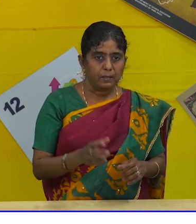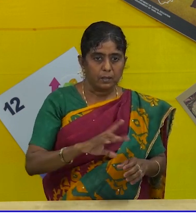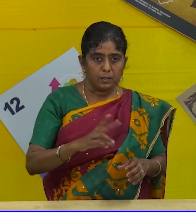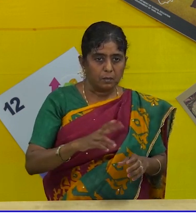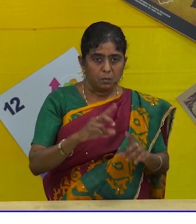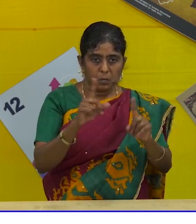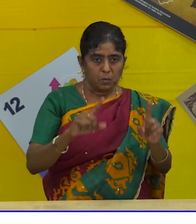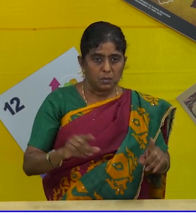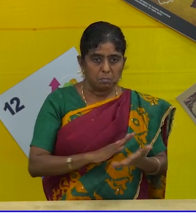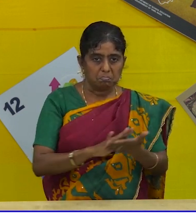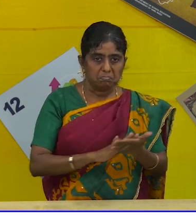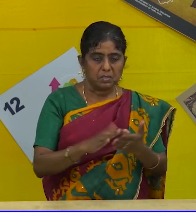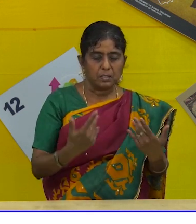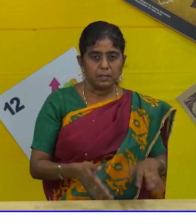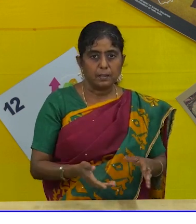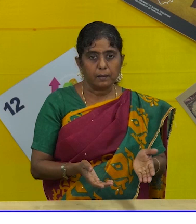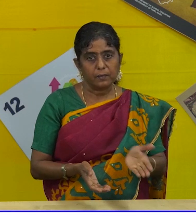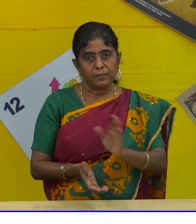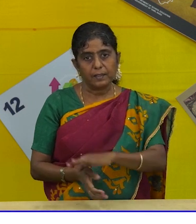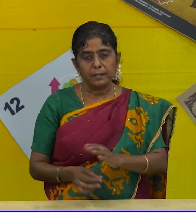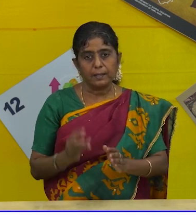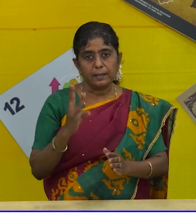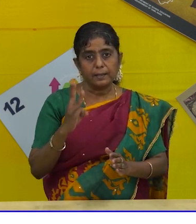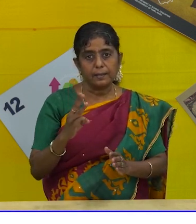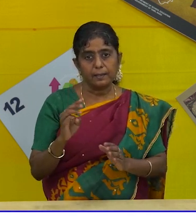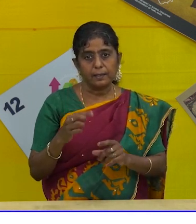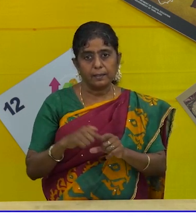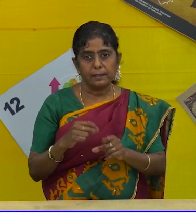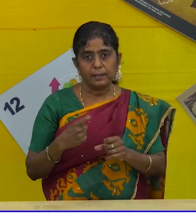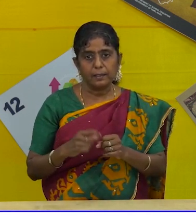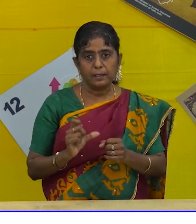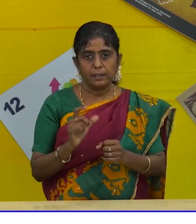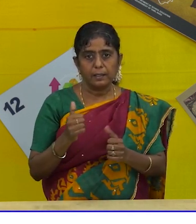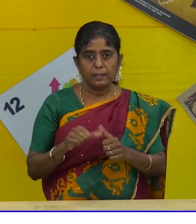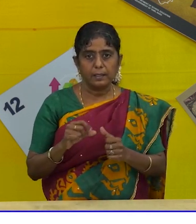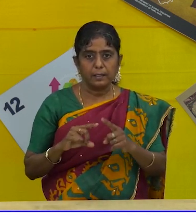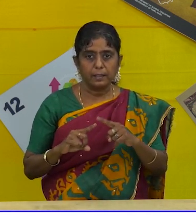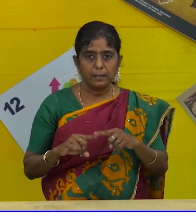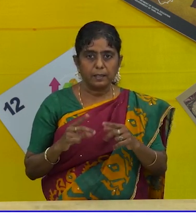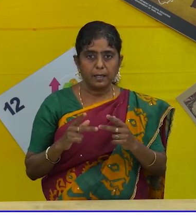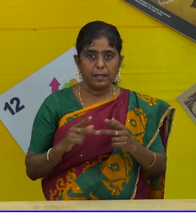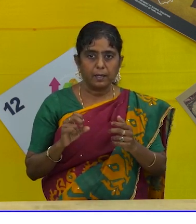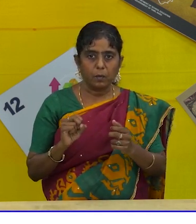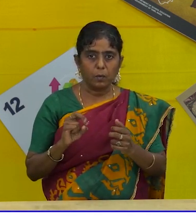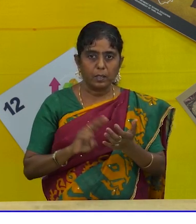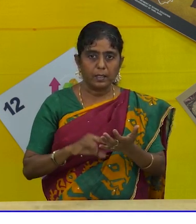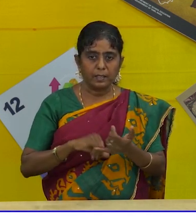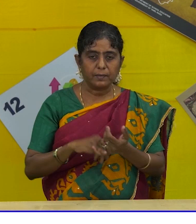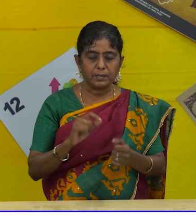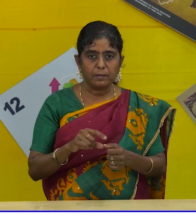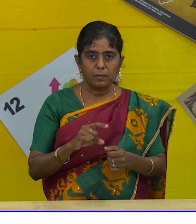have any solution. Then let us see the three equations should have three planes, which I